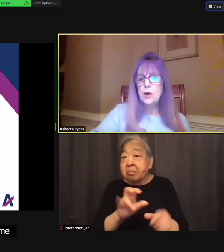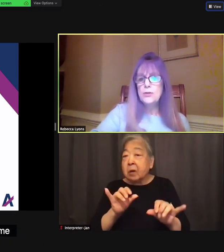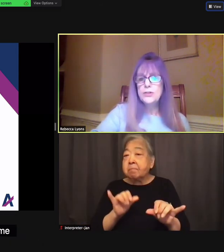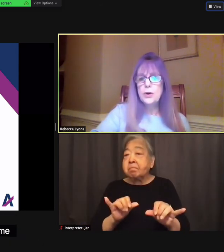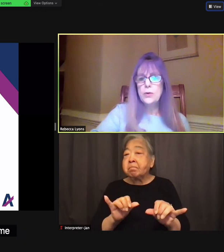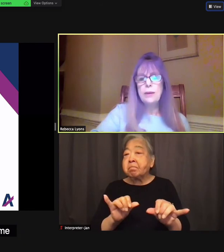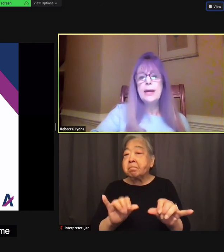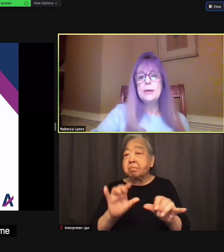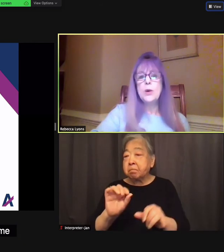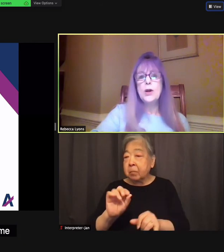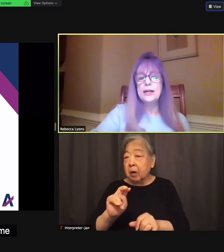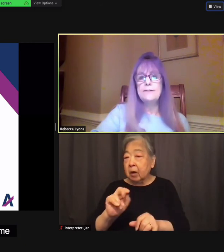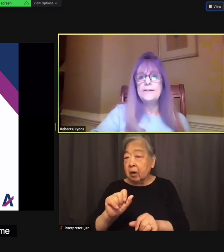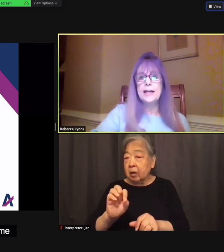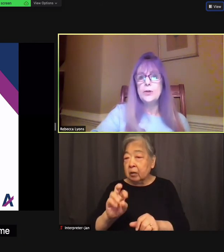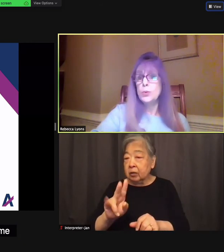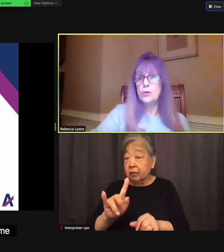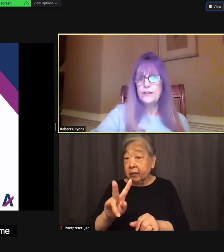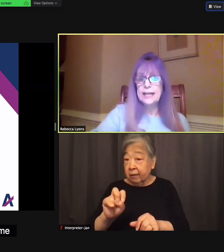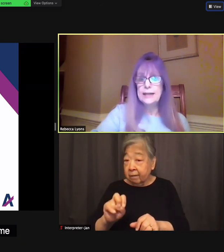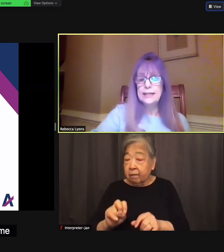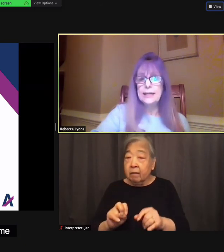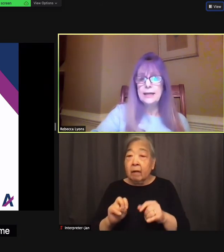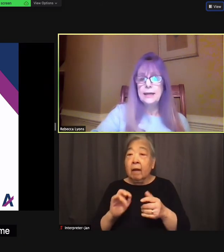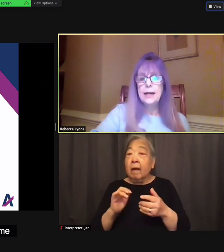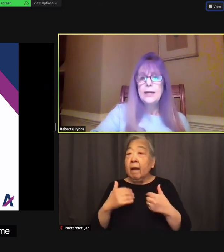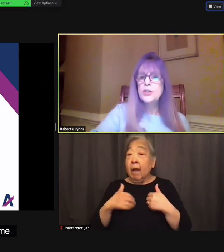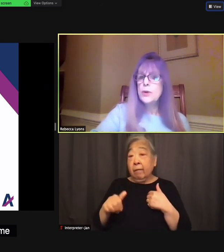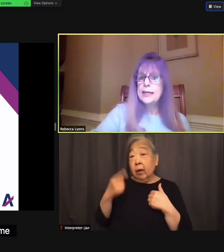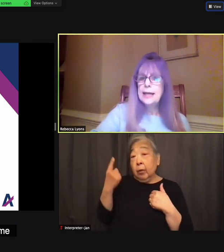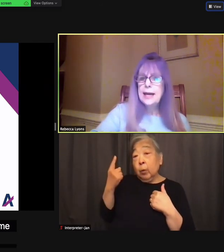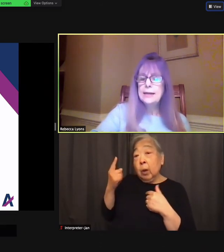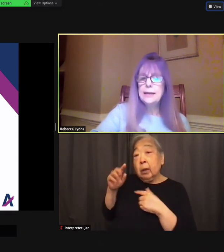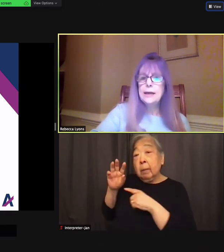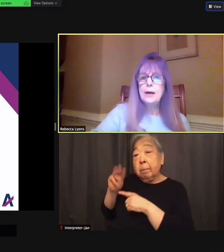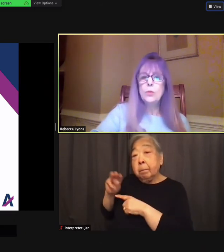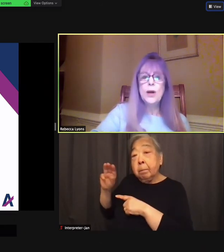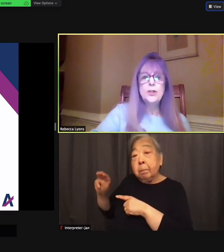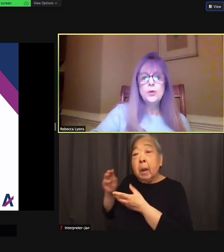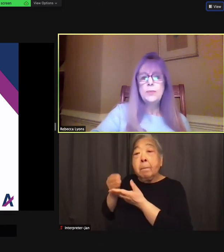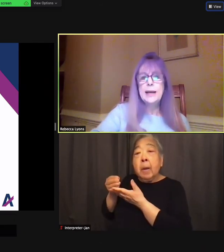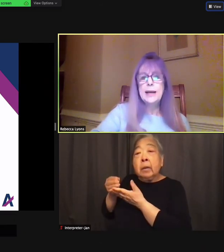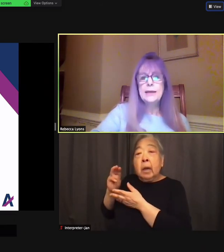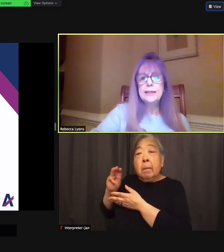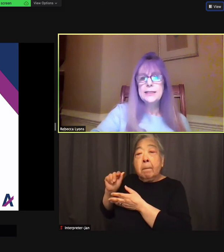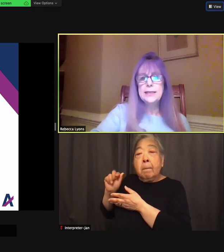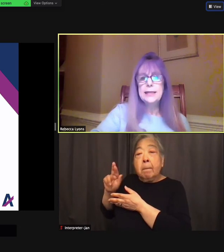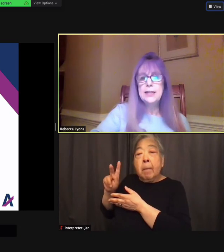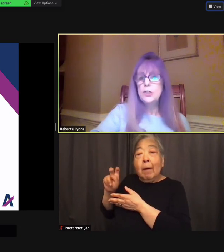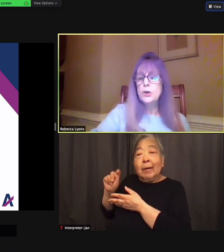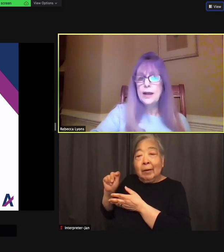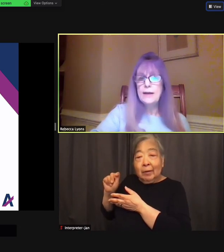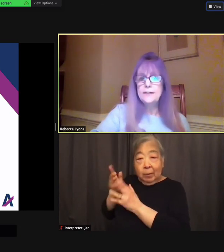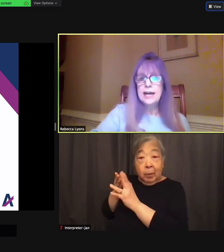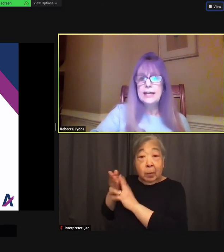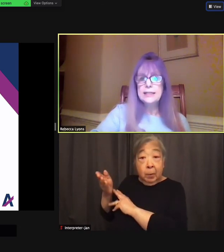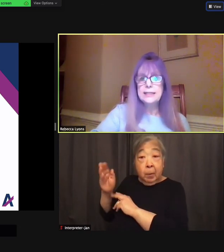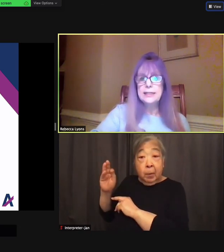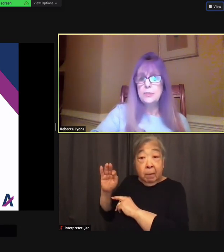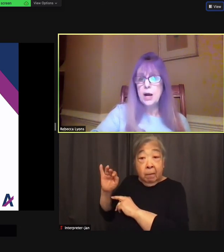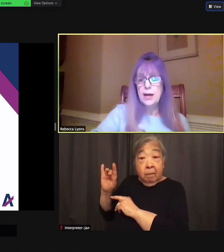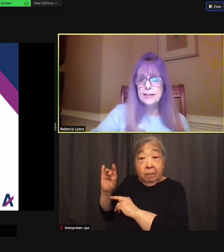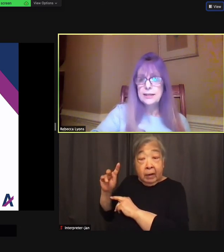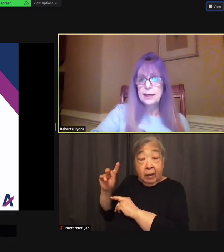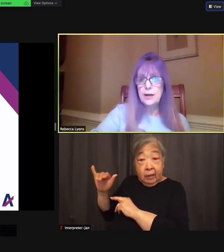there's also a money market fund through Fidelity. So again, once your balance in your